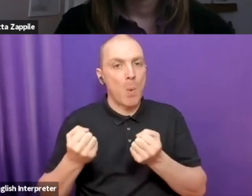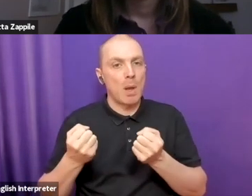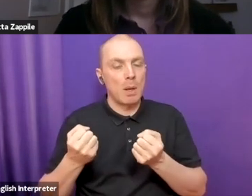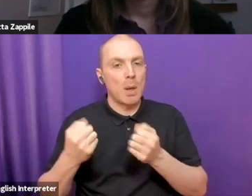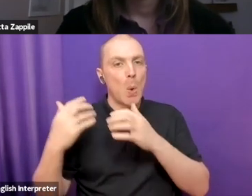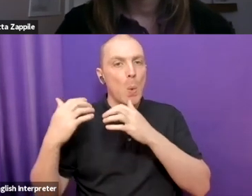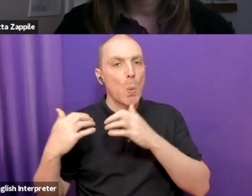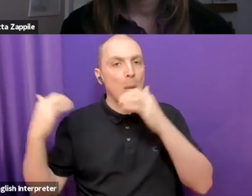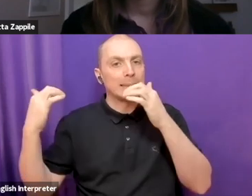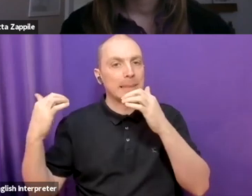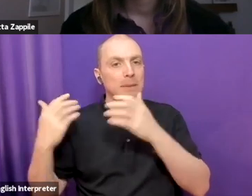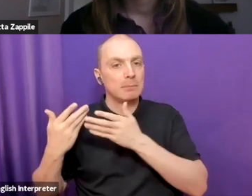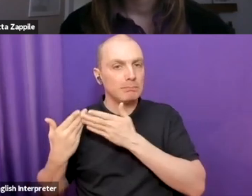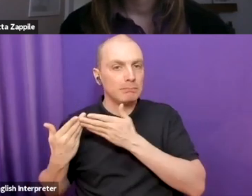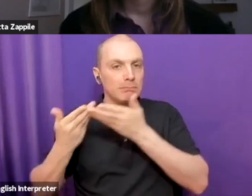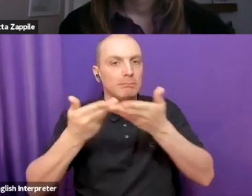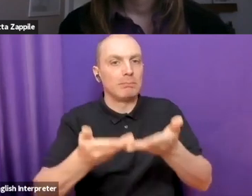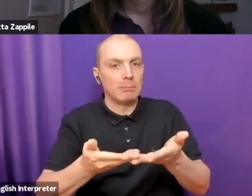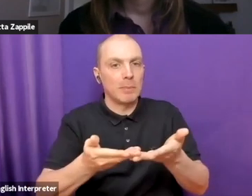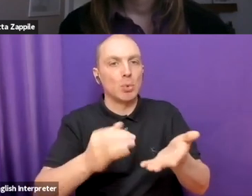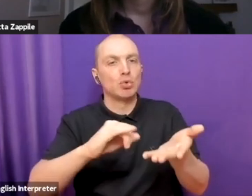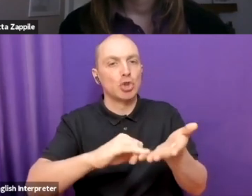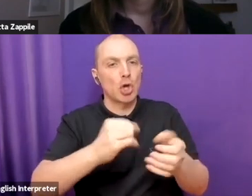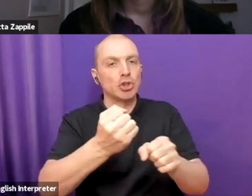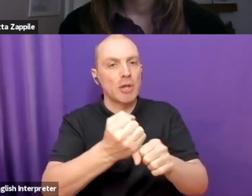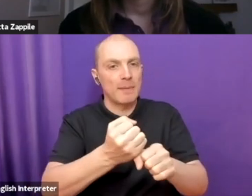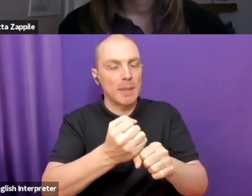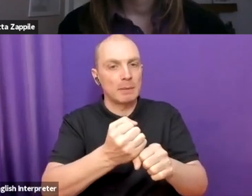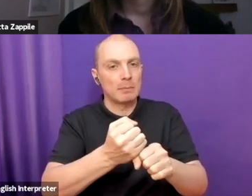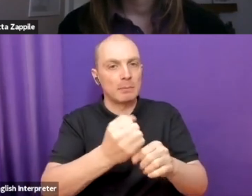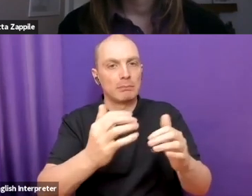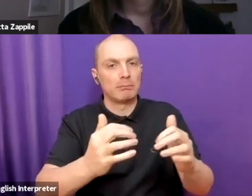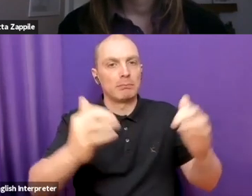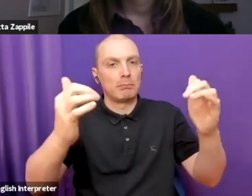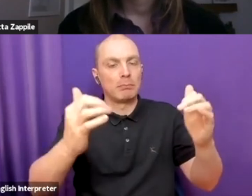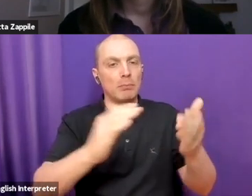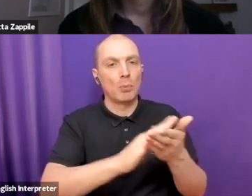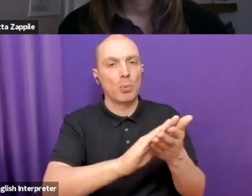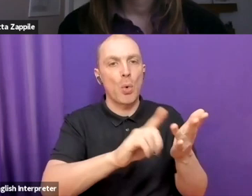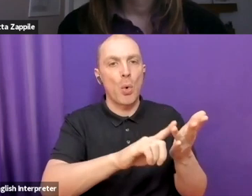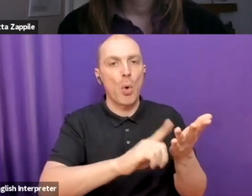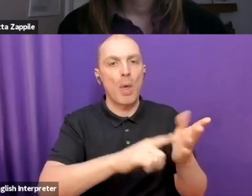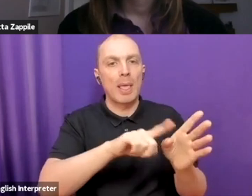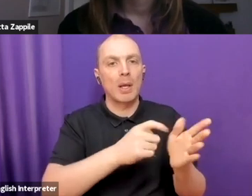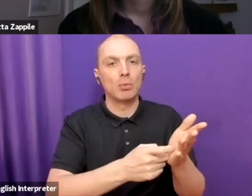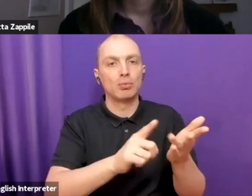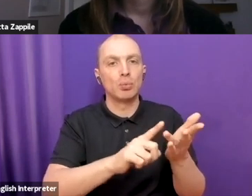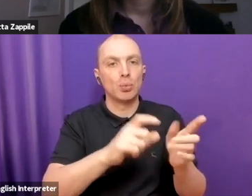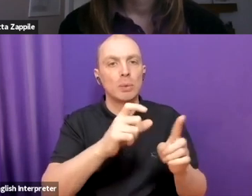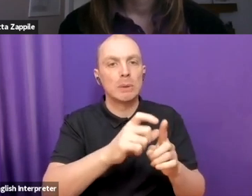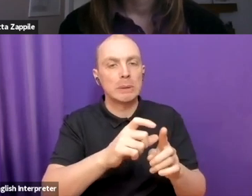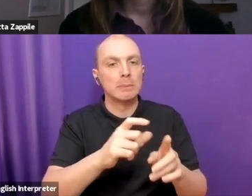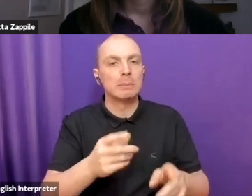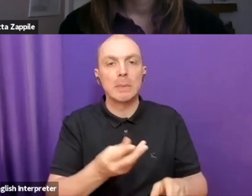understood and at the UN level, and then there is confusion between devolution, federalisms, and other systems